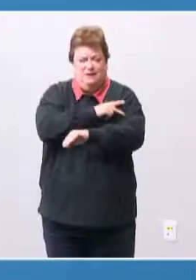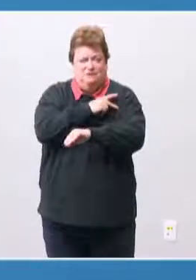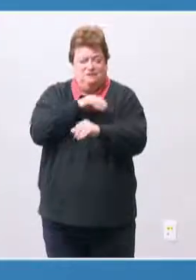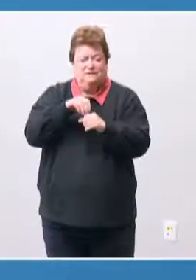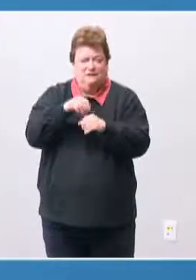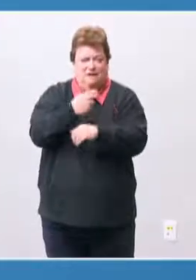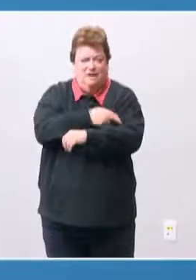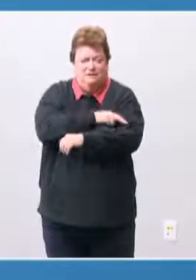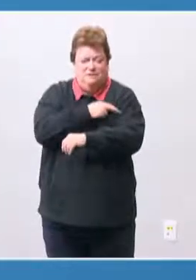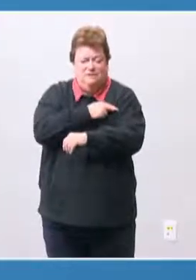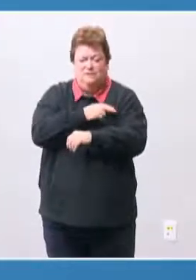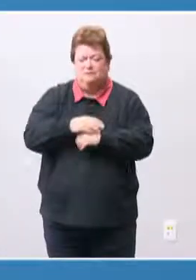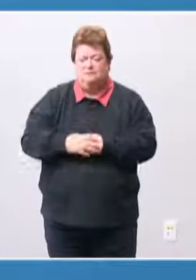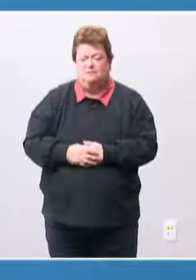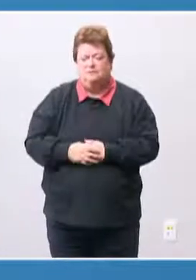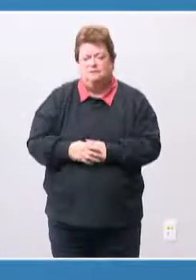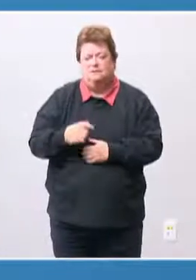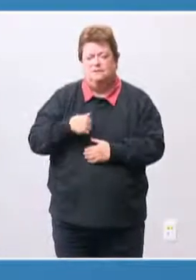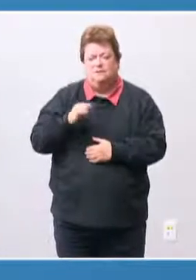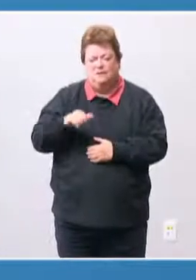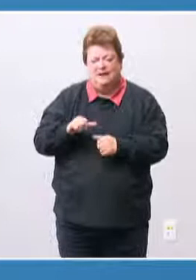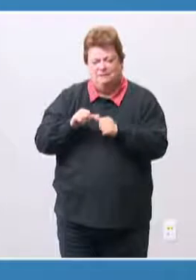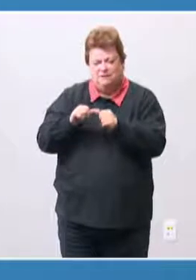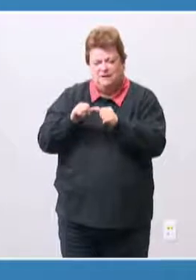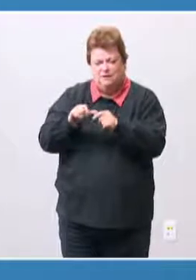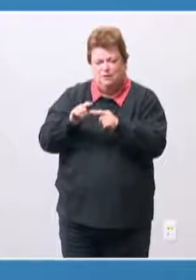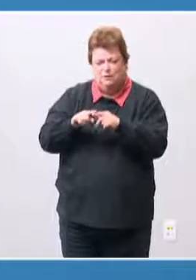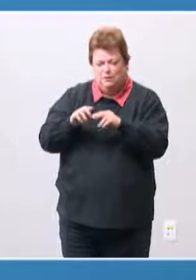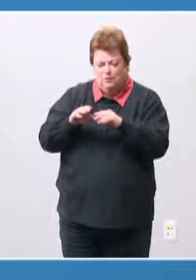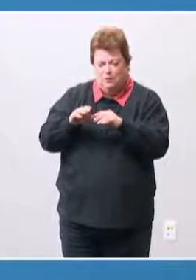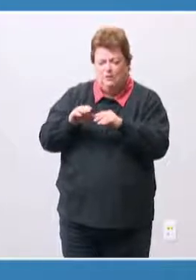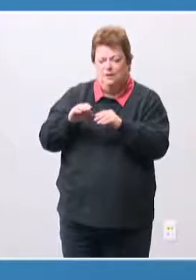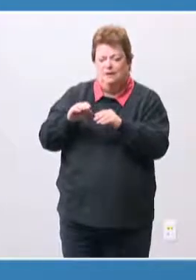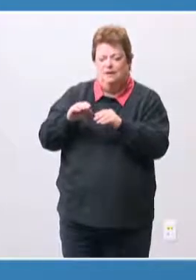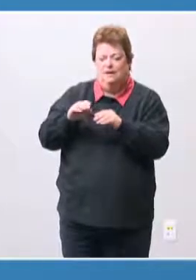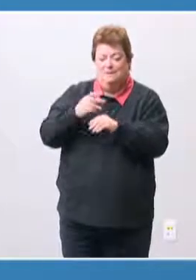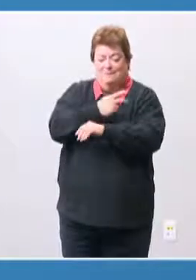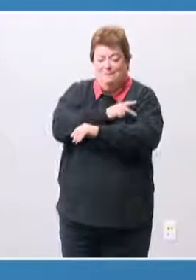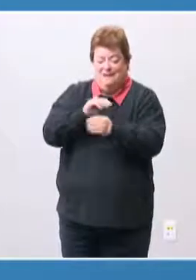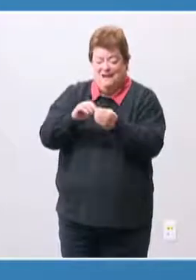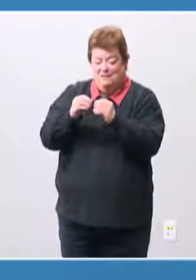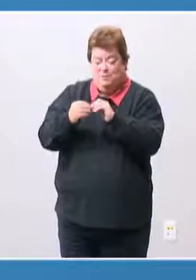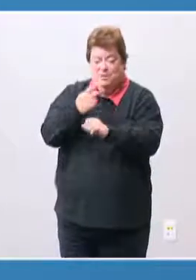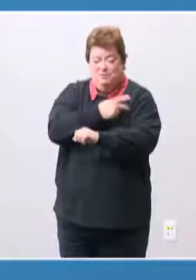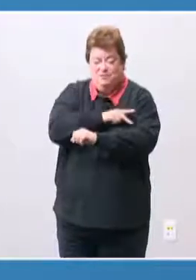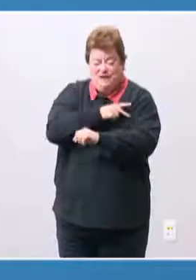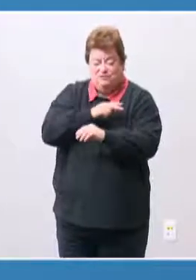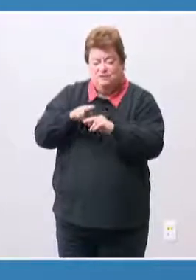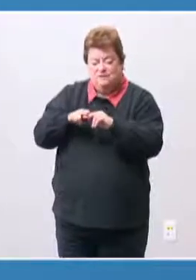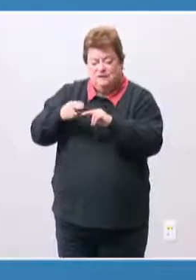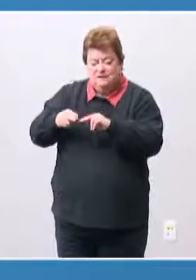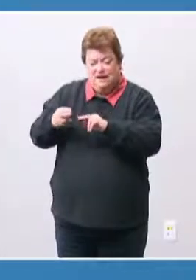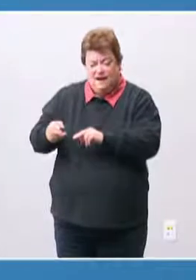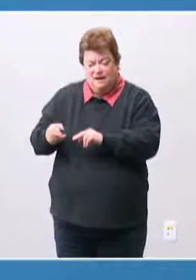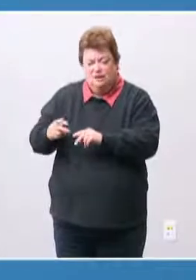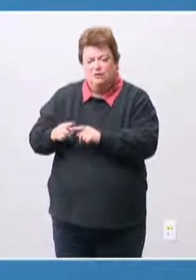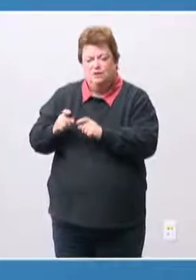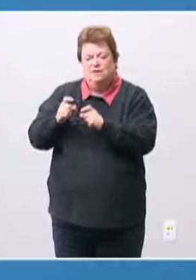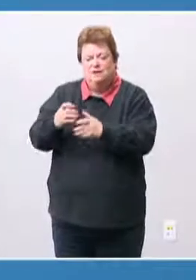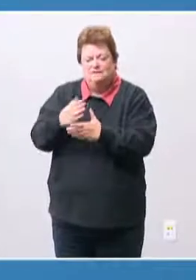patients. We need to continue to bring the number of COVID-19 patients down to provide some relief to our